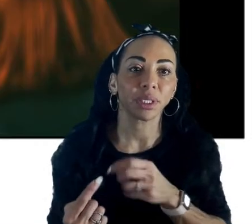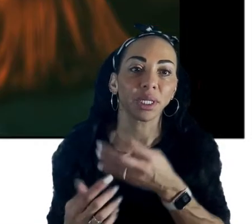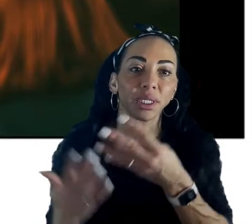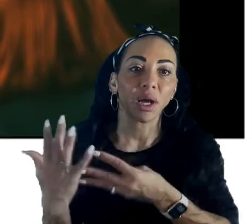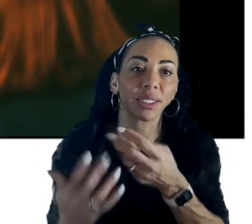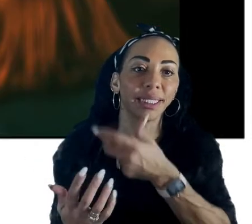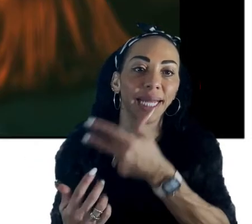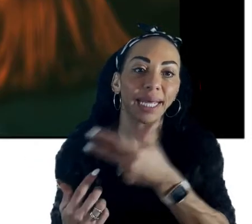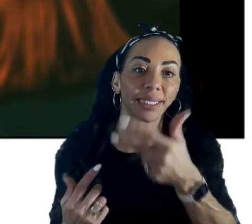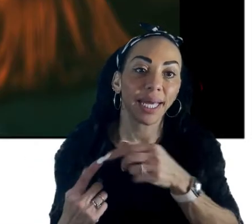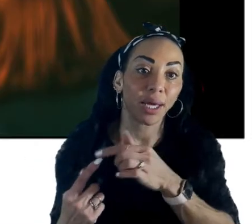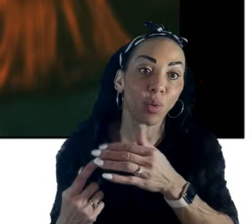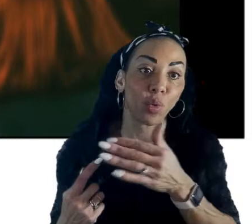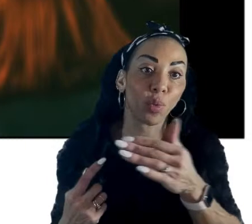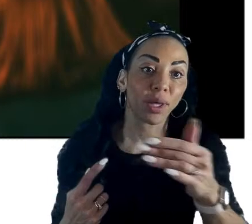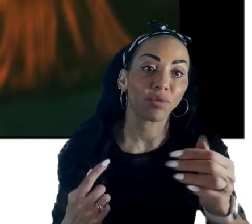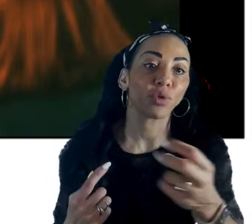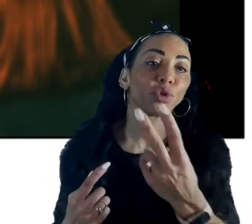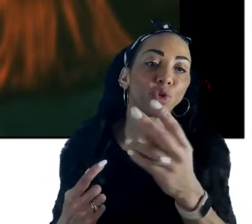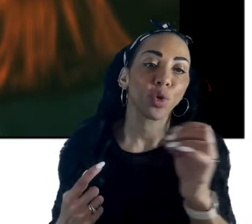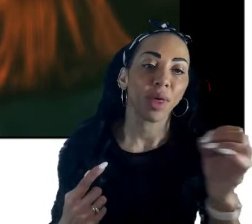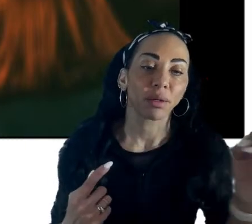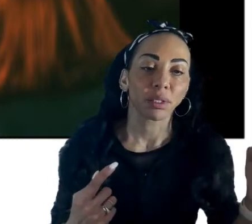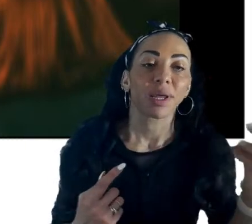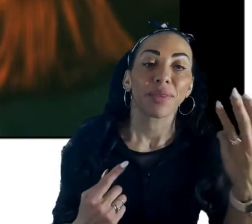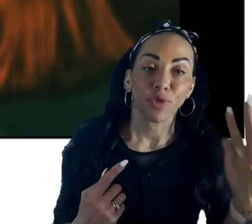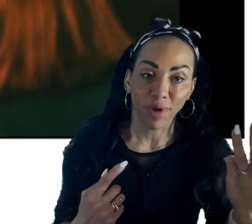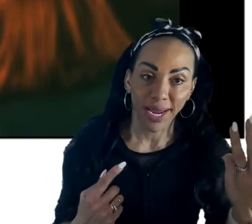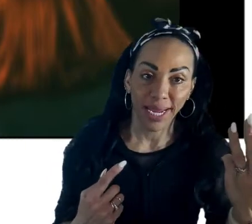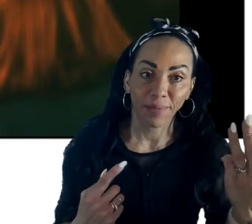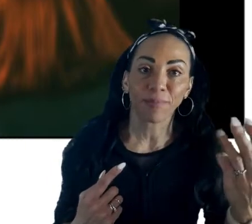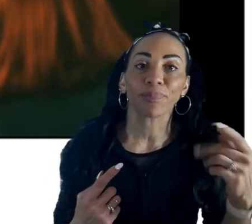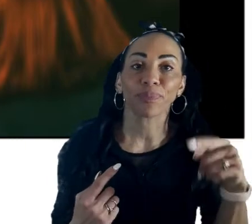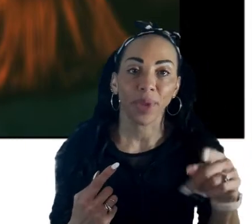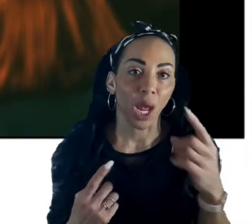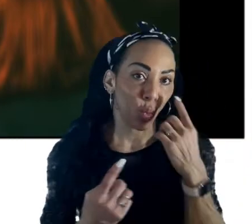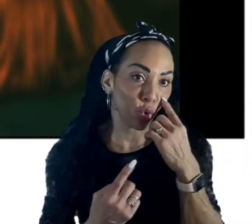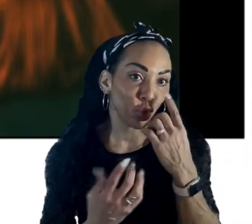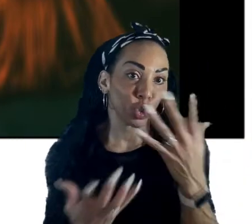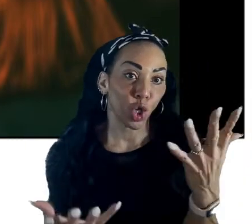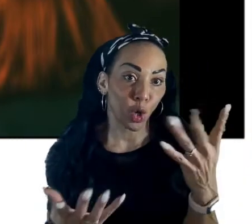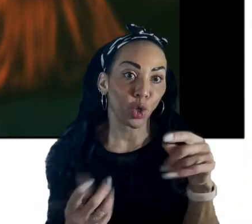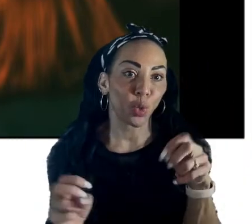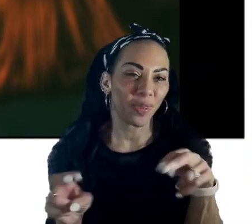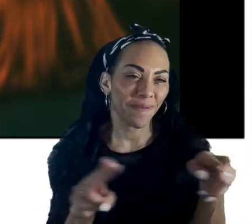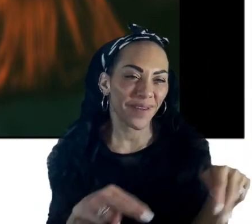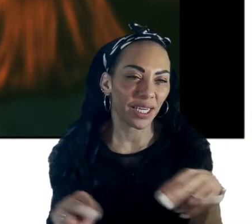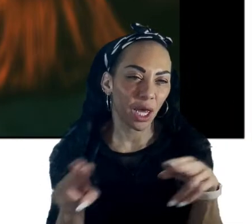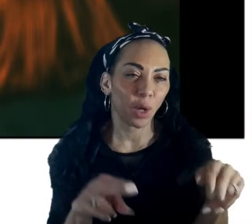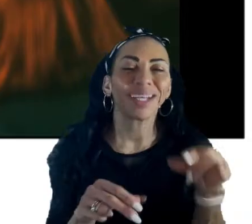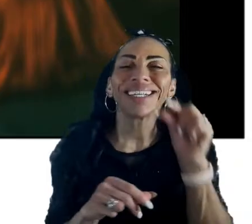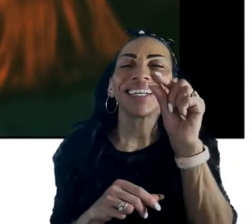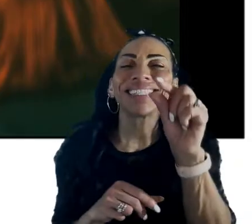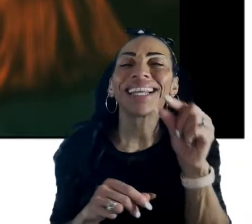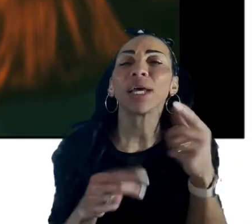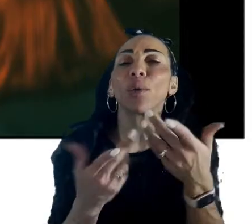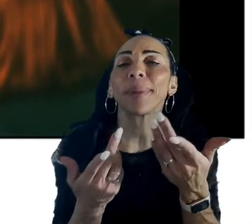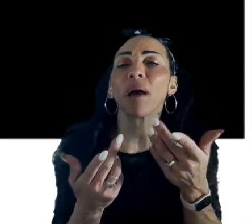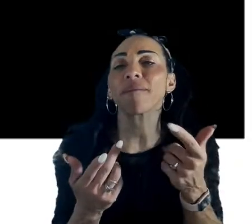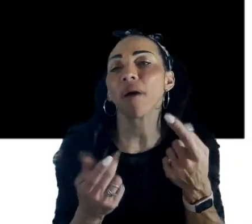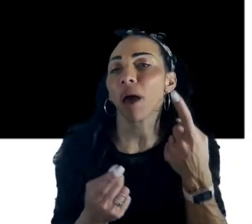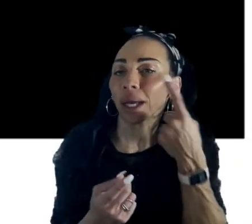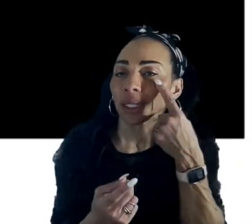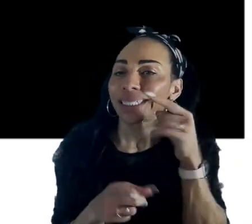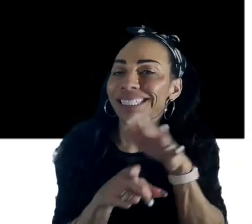gonna run the video now of that piece so that you can, it's just a little trailer. Oh